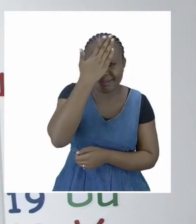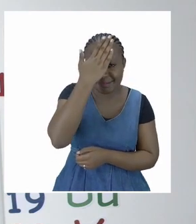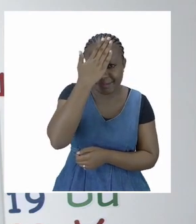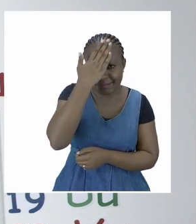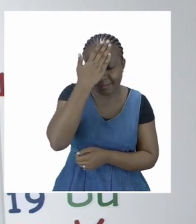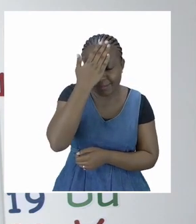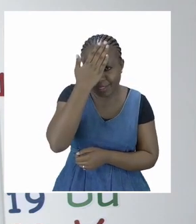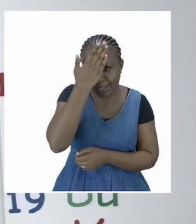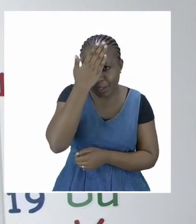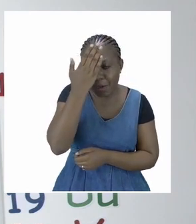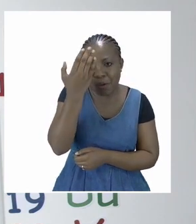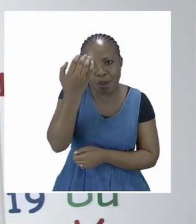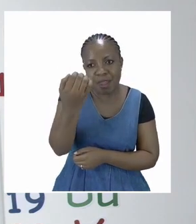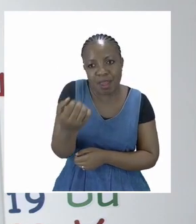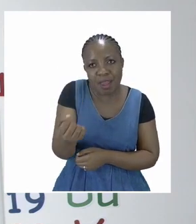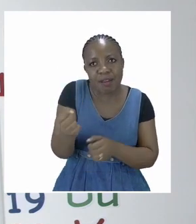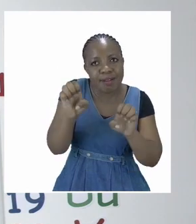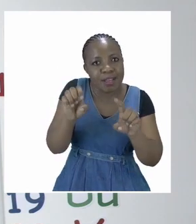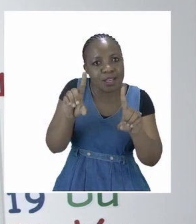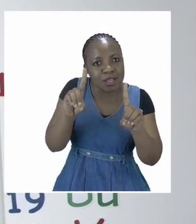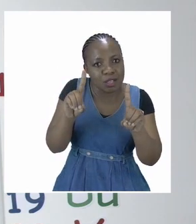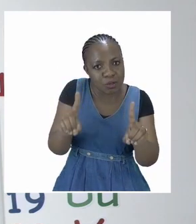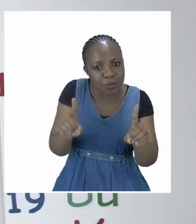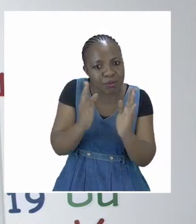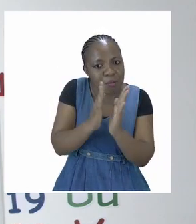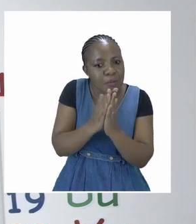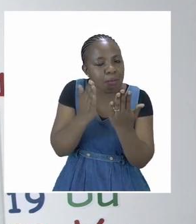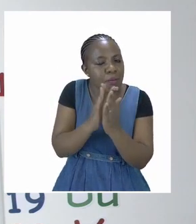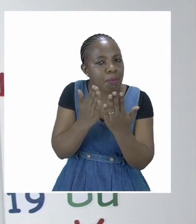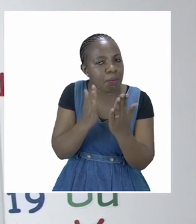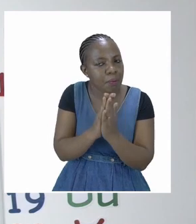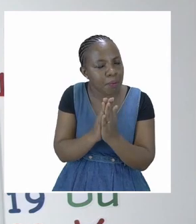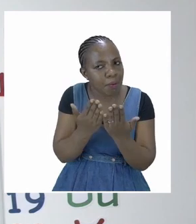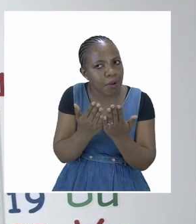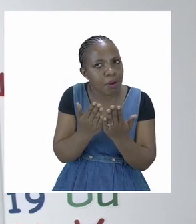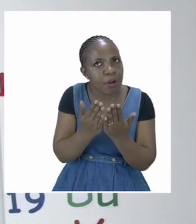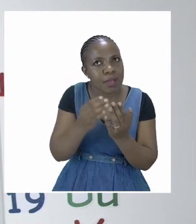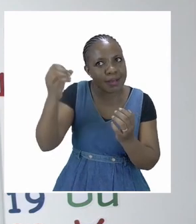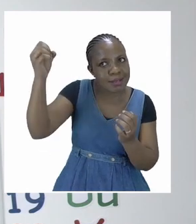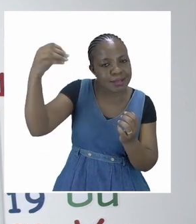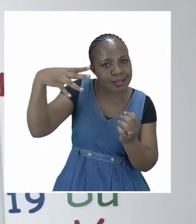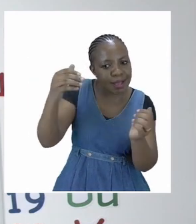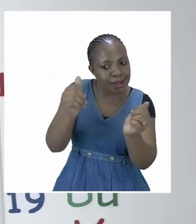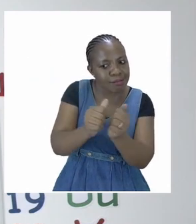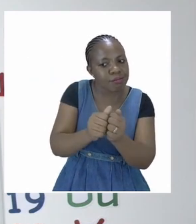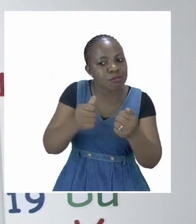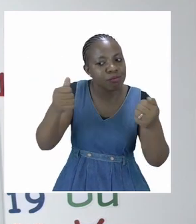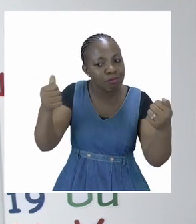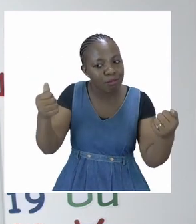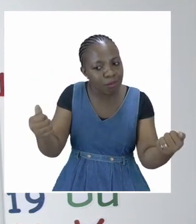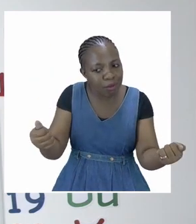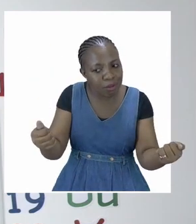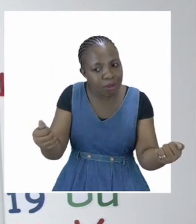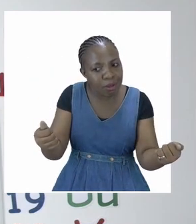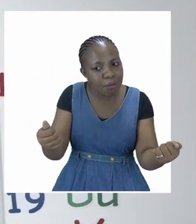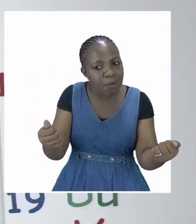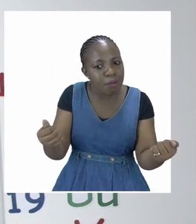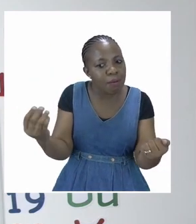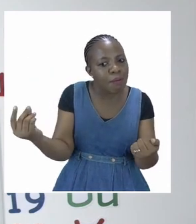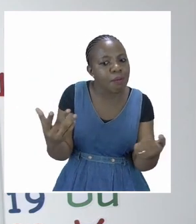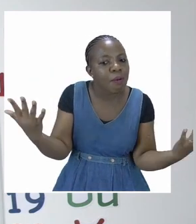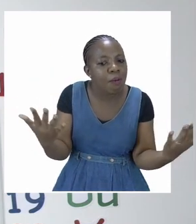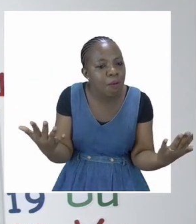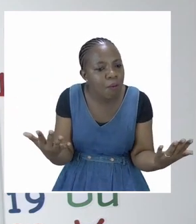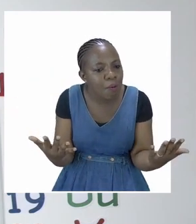booklet in our daily newspaper, street sales, or at your school every Monday